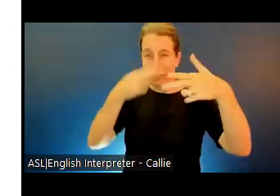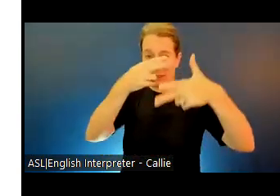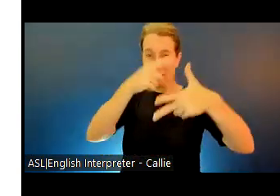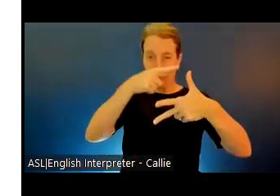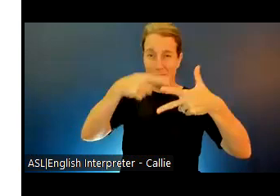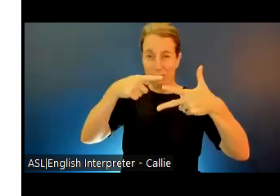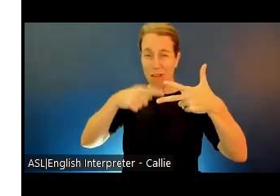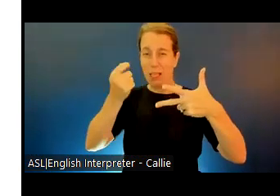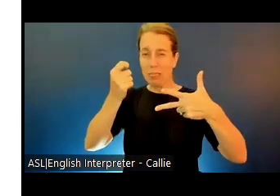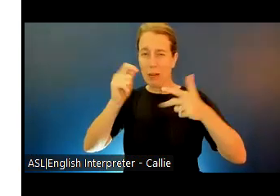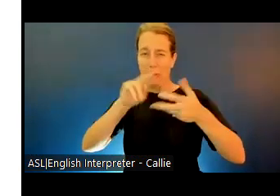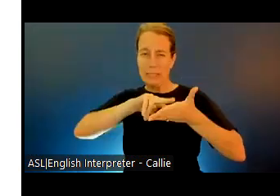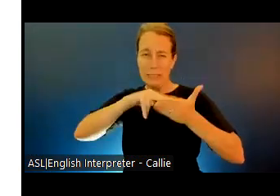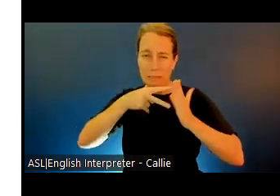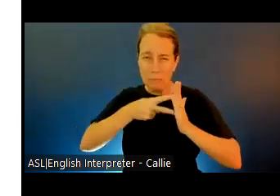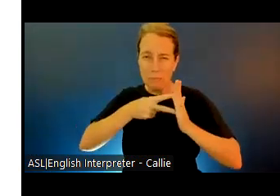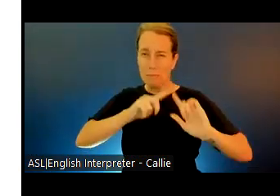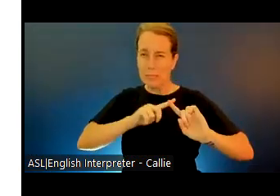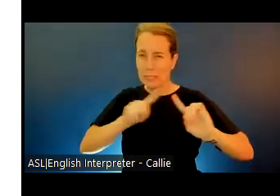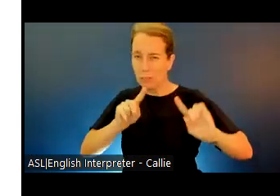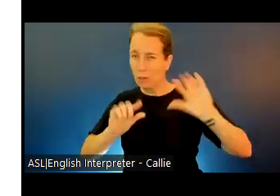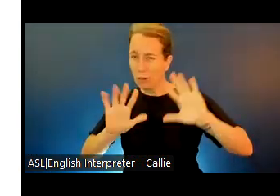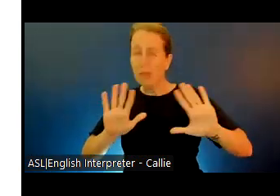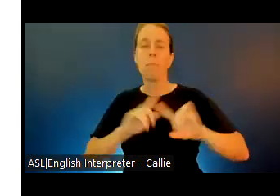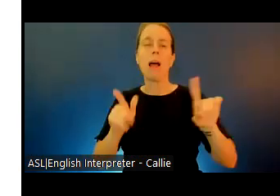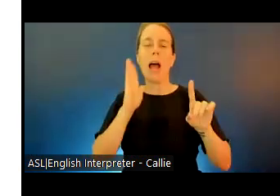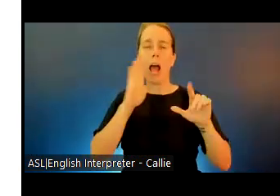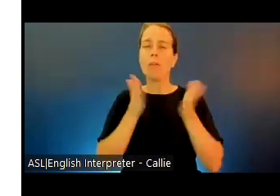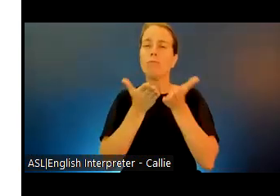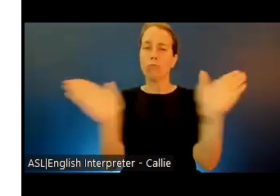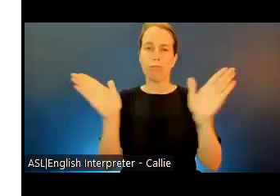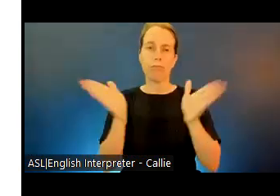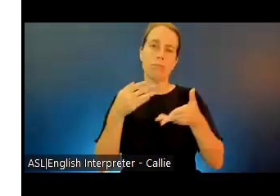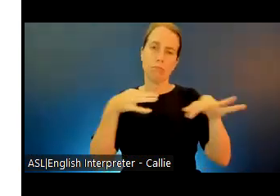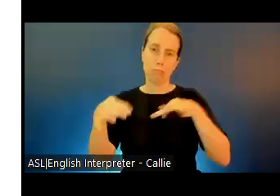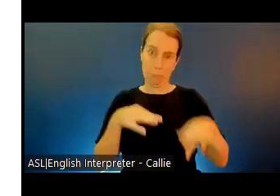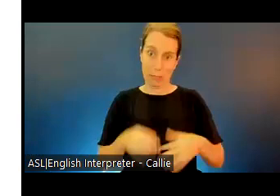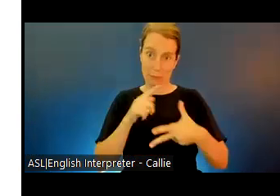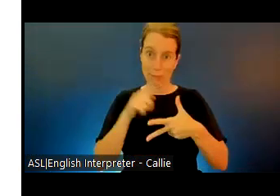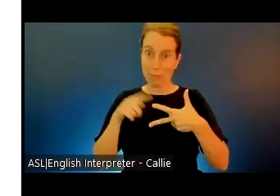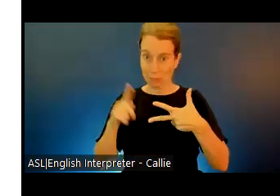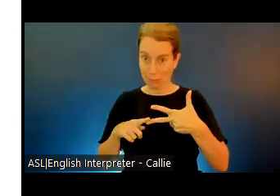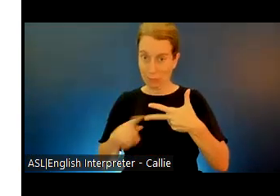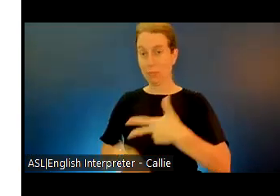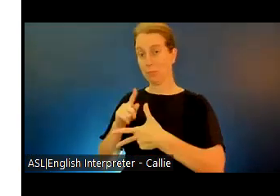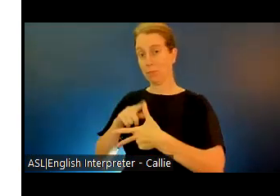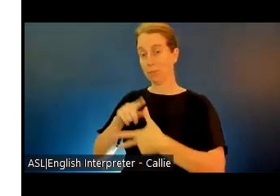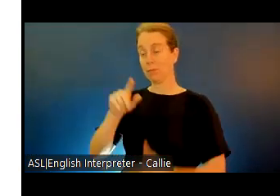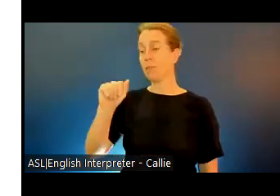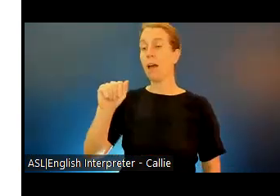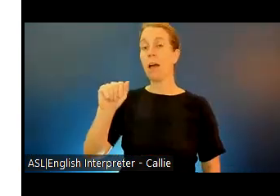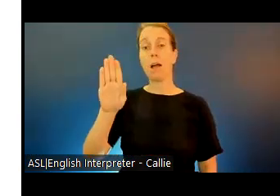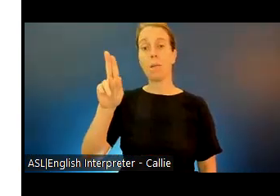ideas for each of these areas. So next slide, please. We'll start with abuse. What is